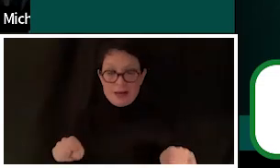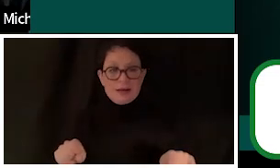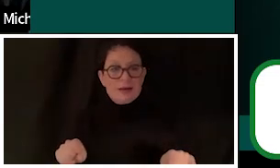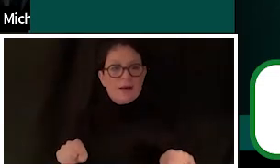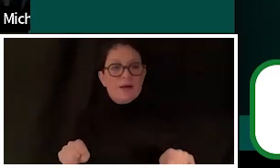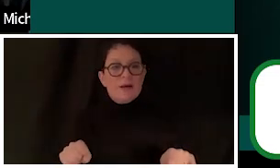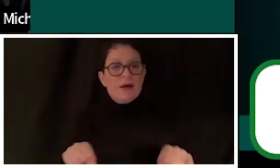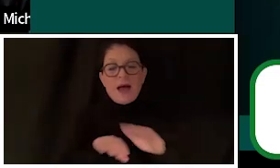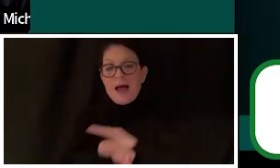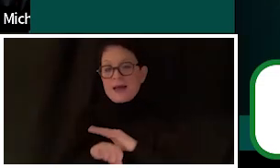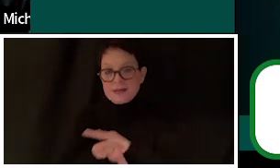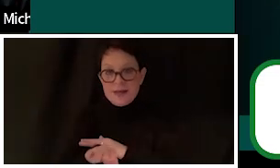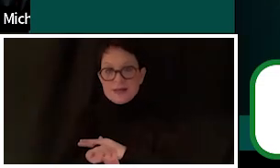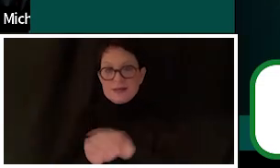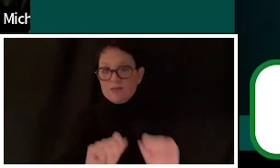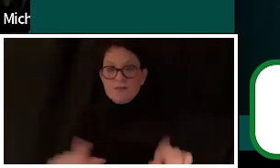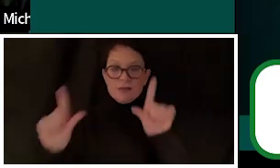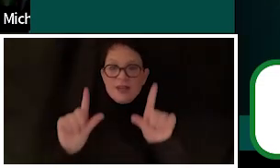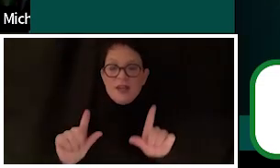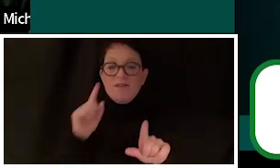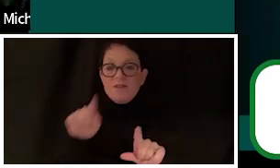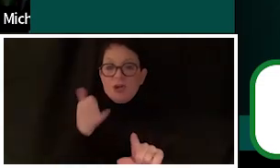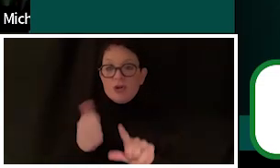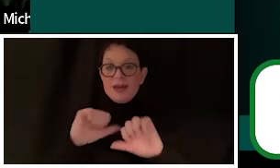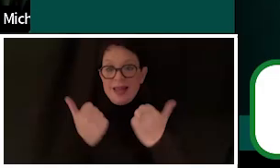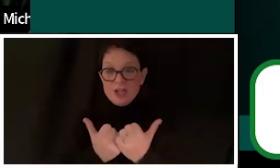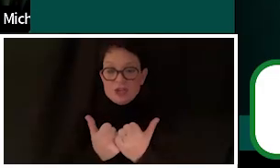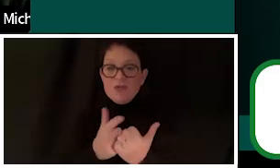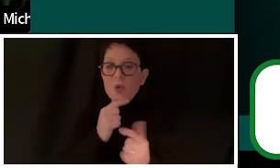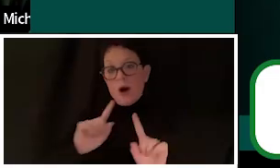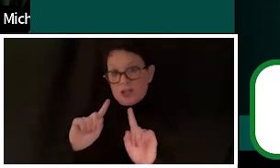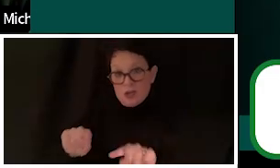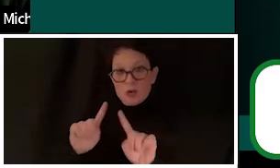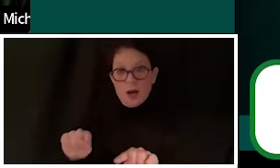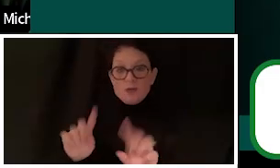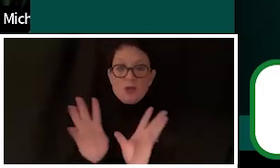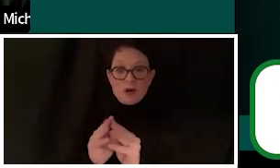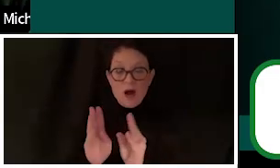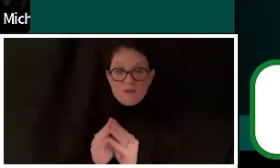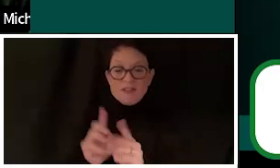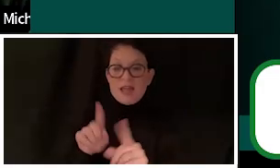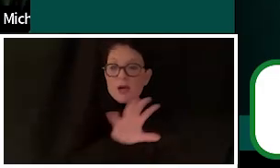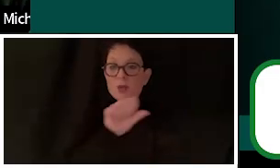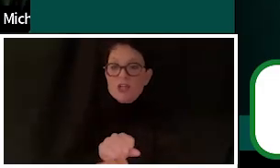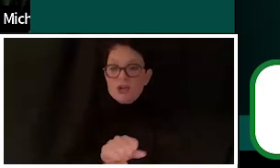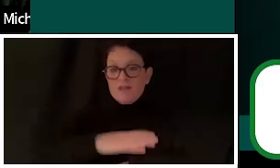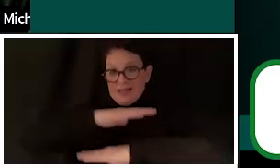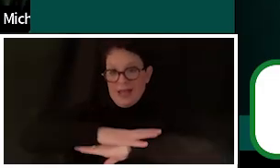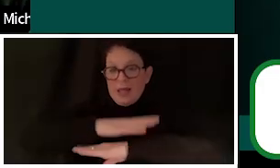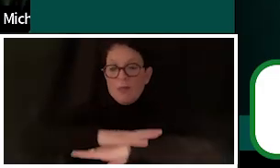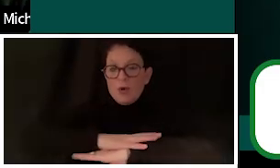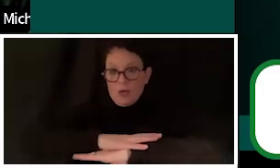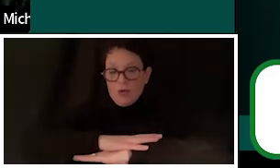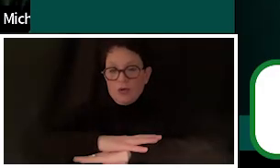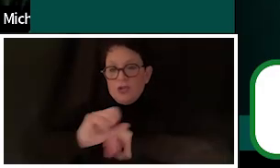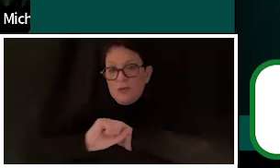is accessible if you are an agency that would like to attend and you would like to reserve a vendor table.